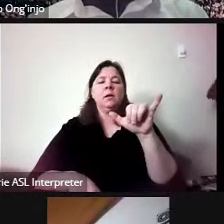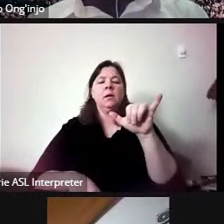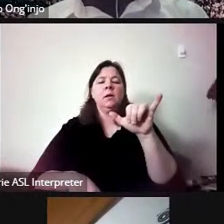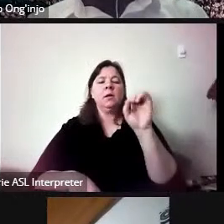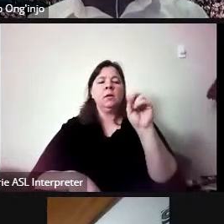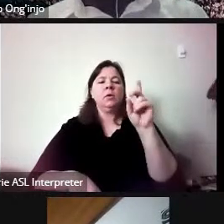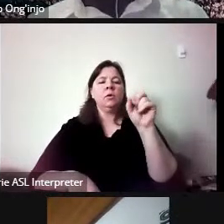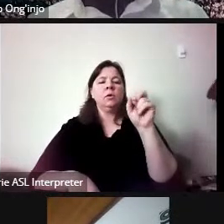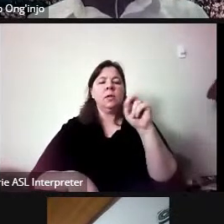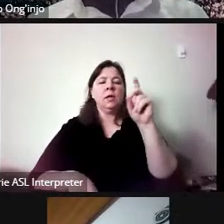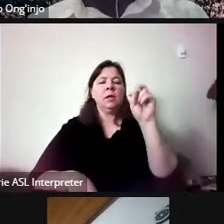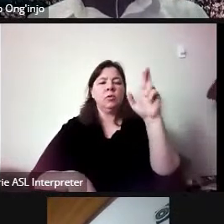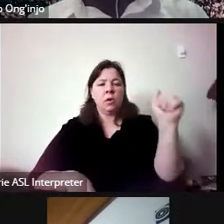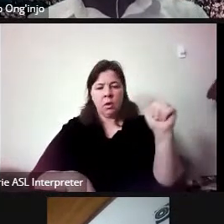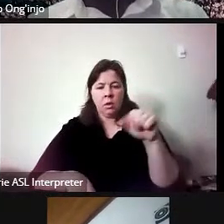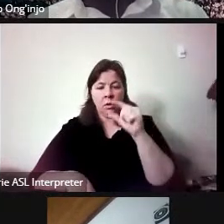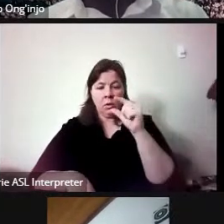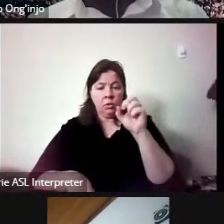Georgia, welcome to you.